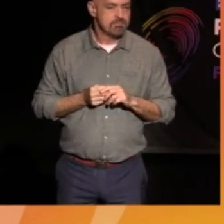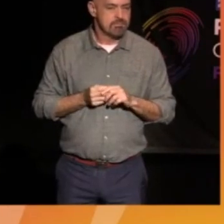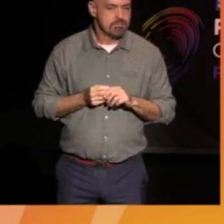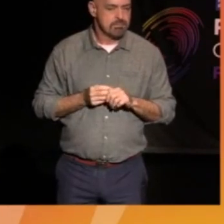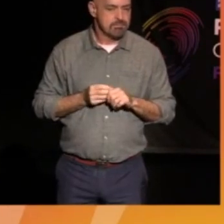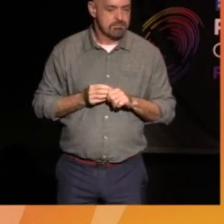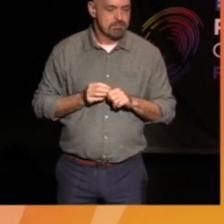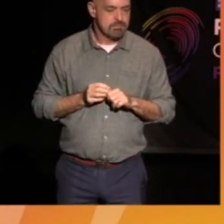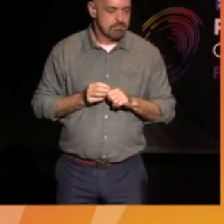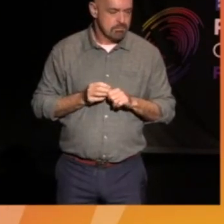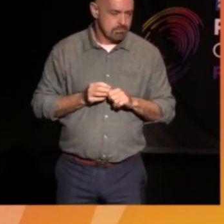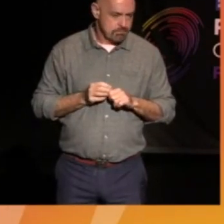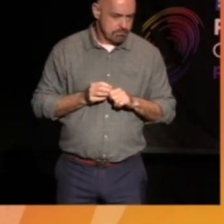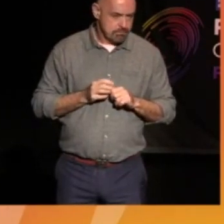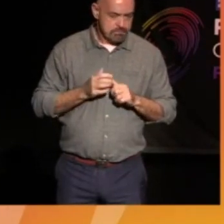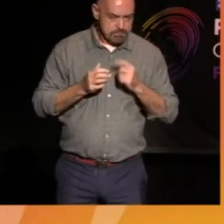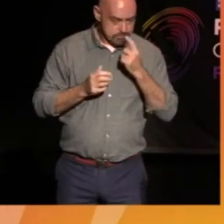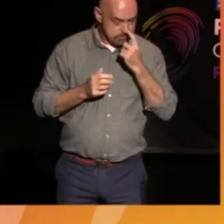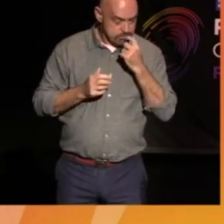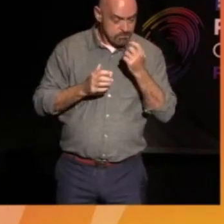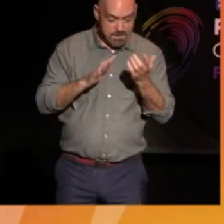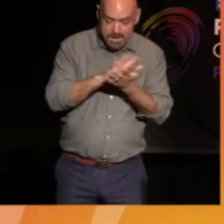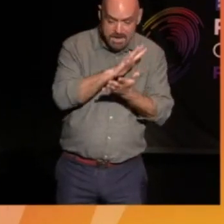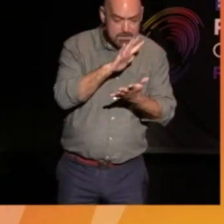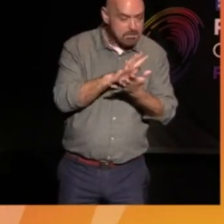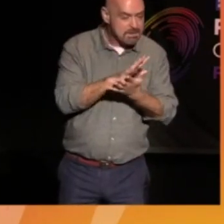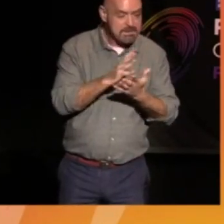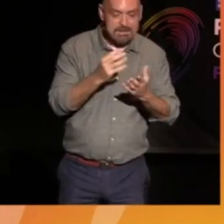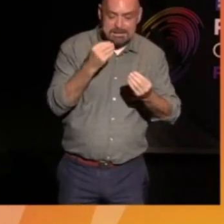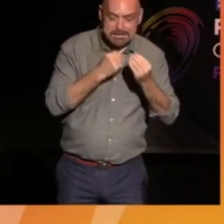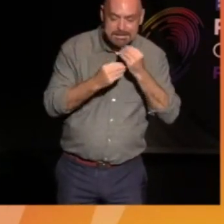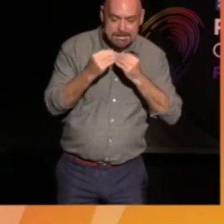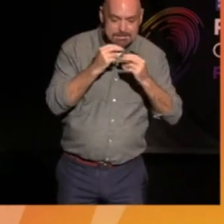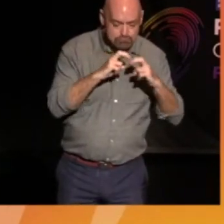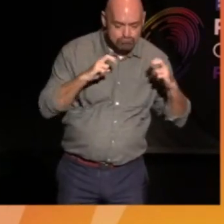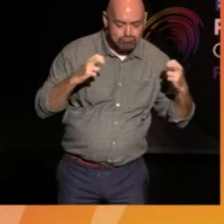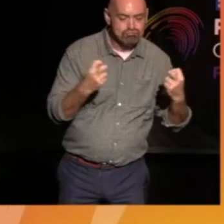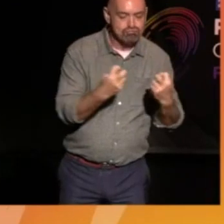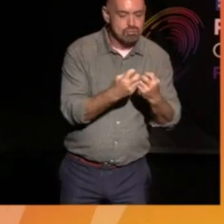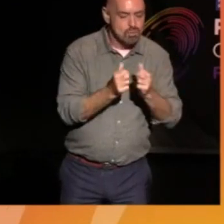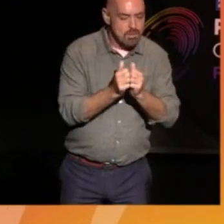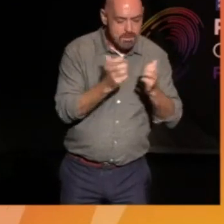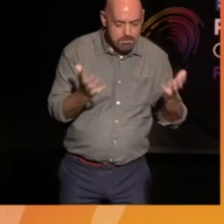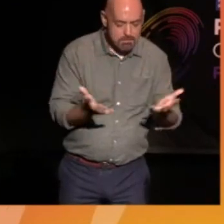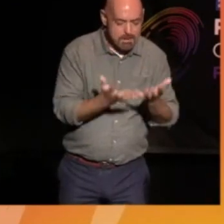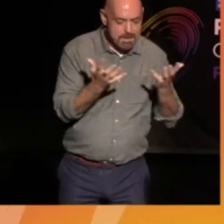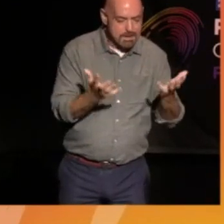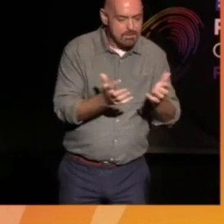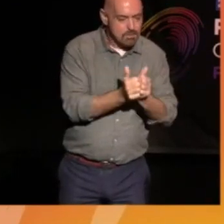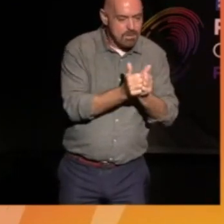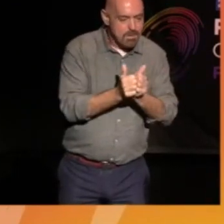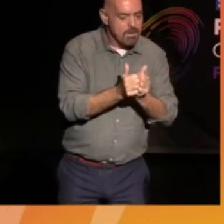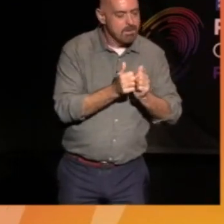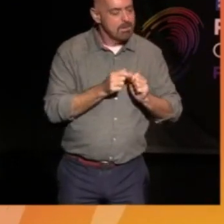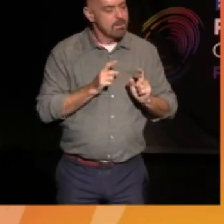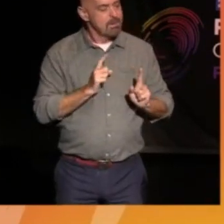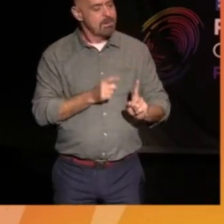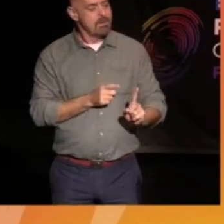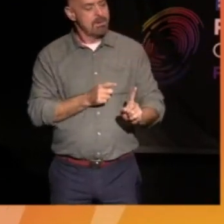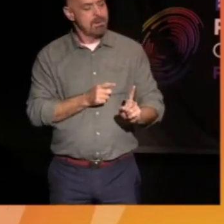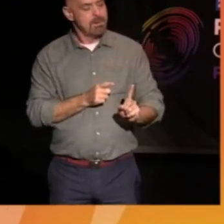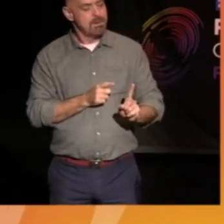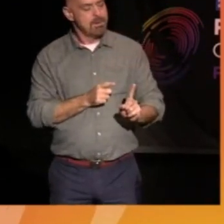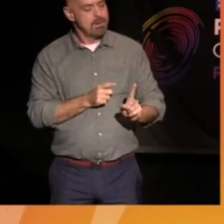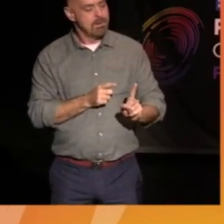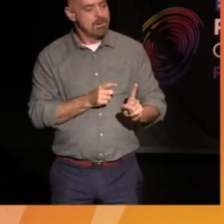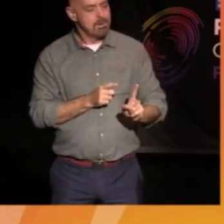were happy. They were eating together. They were playing together, and soon as I came, they make me part of